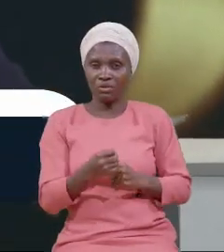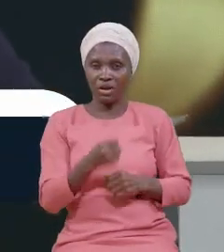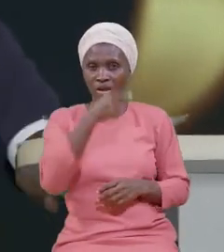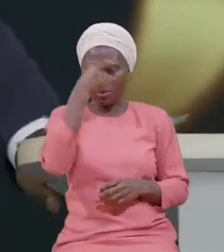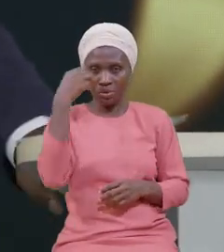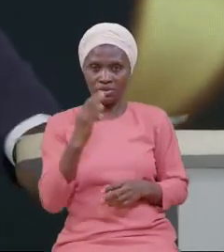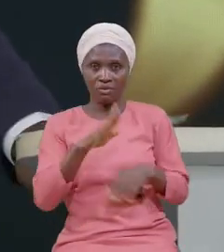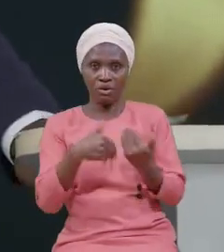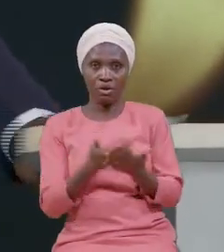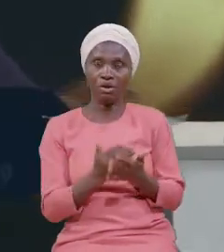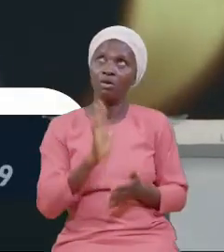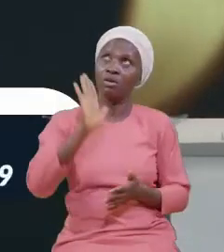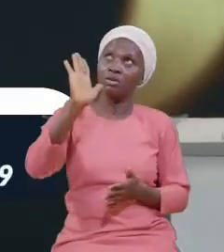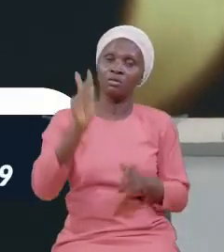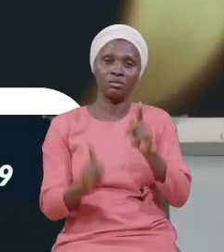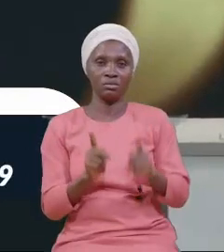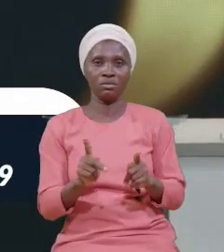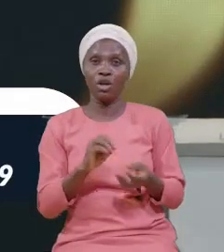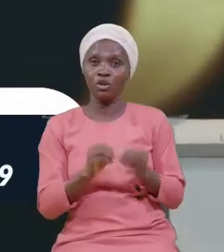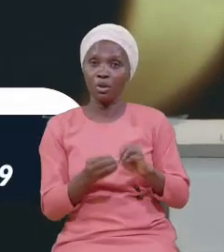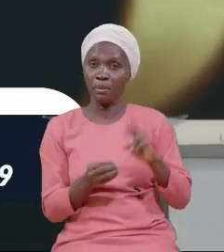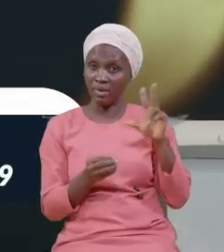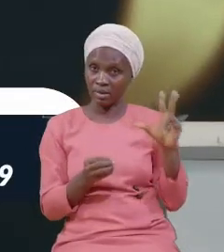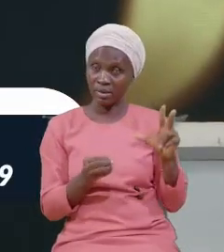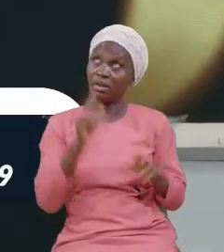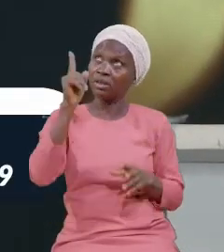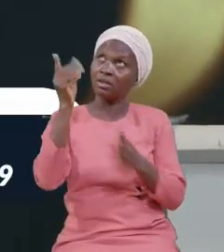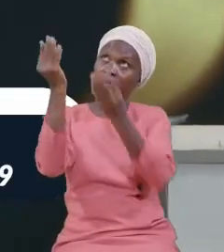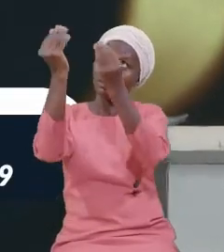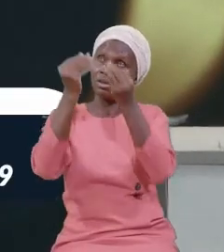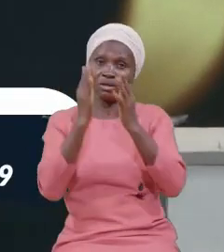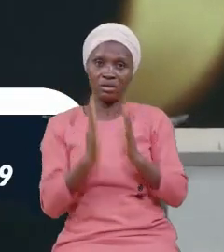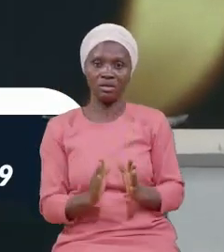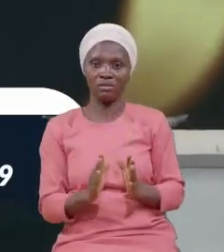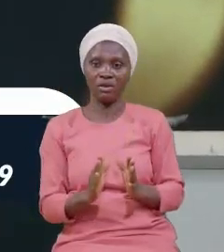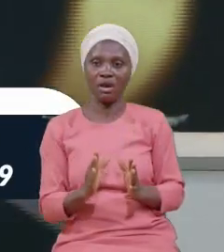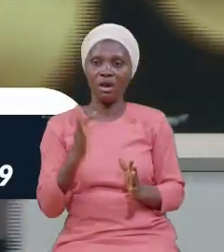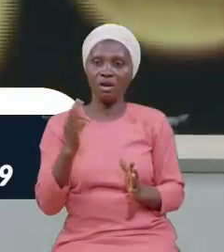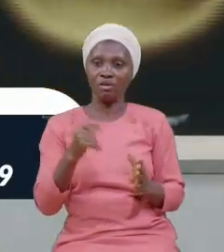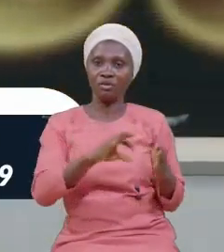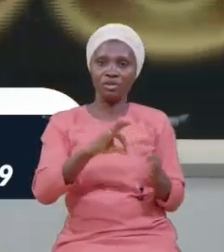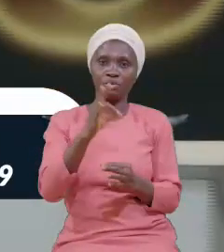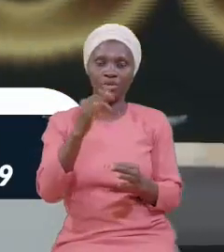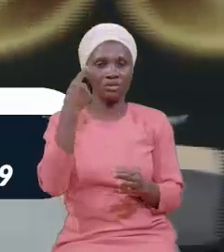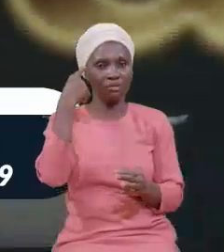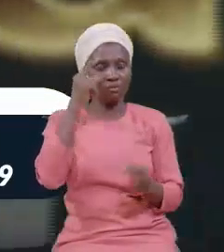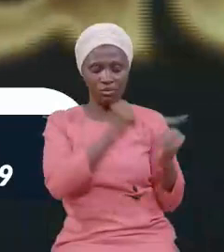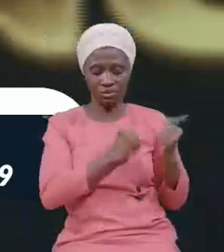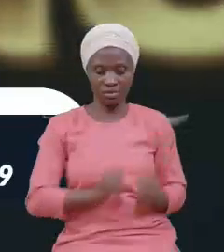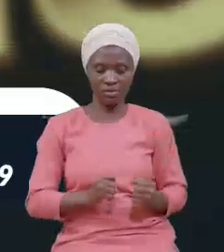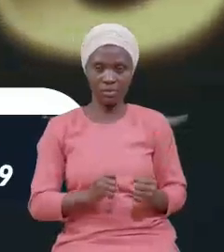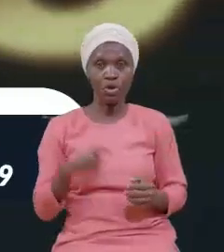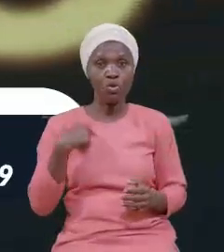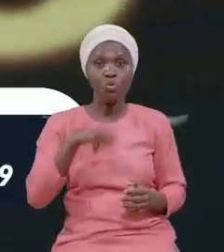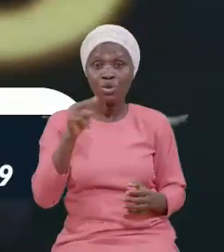he is the giver of the Spirit for strength. We need strength. Strength to stand. Stand